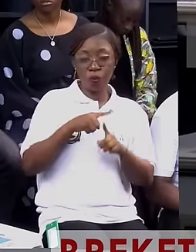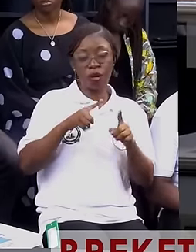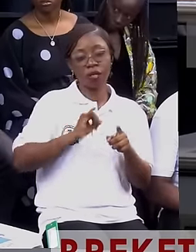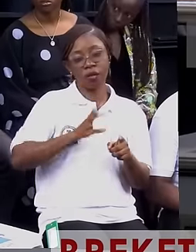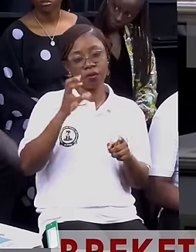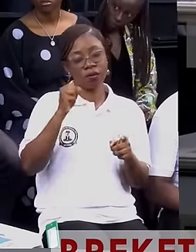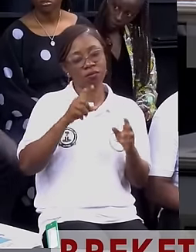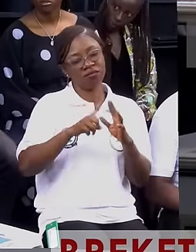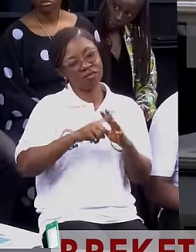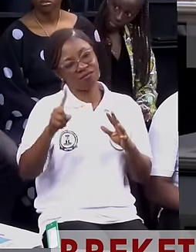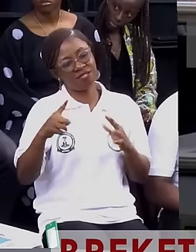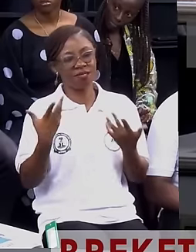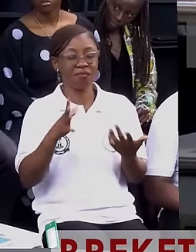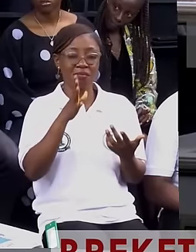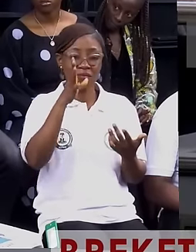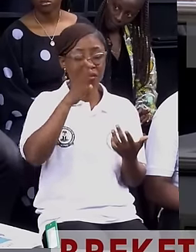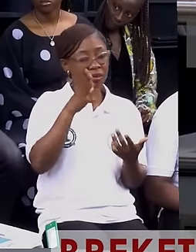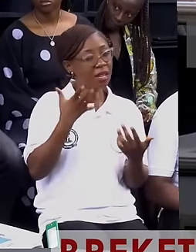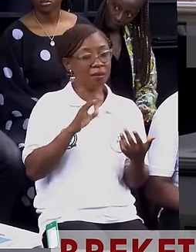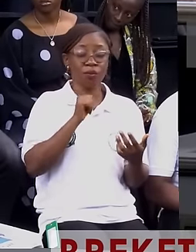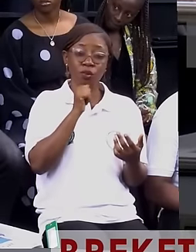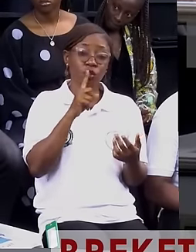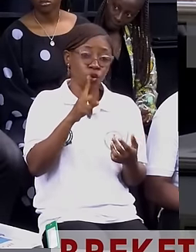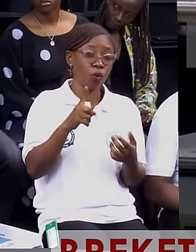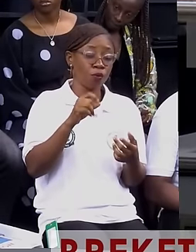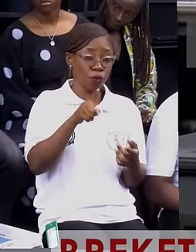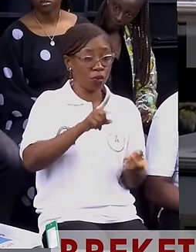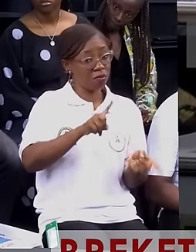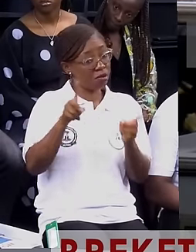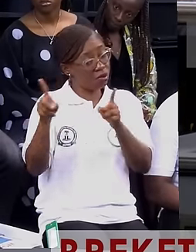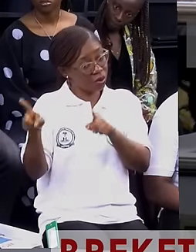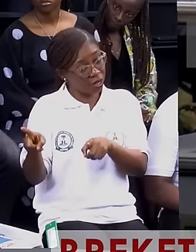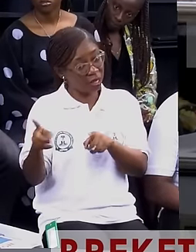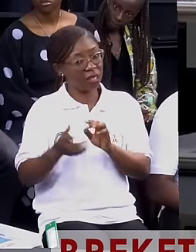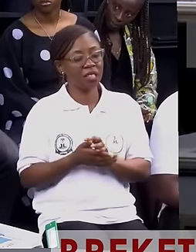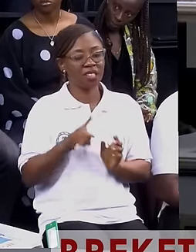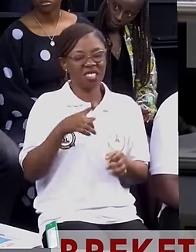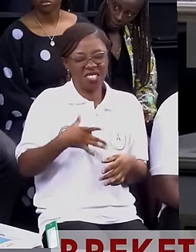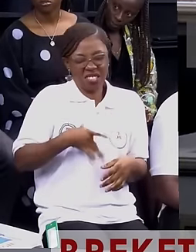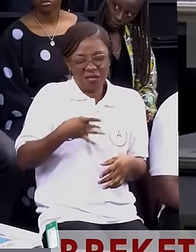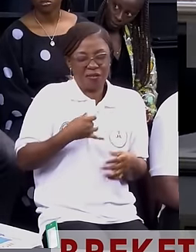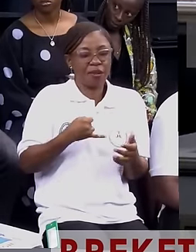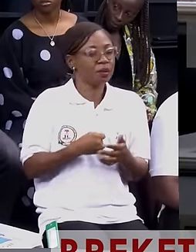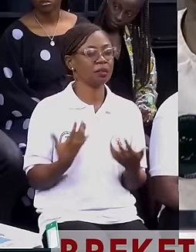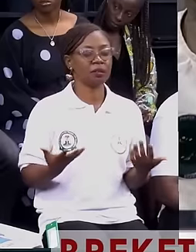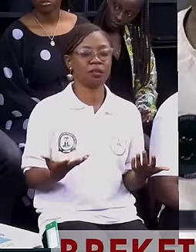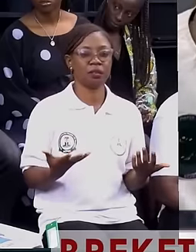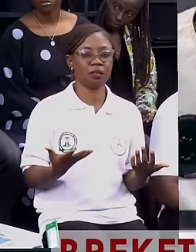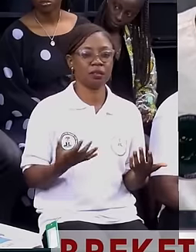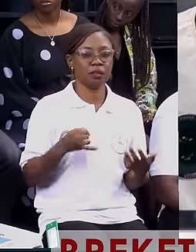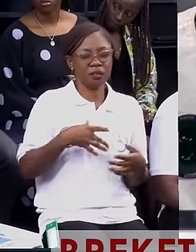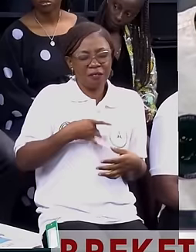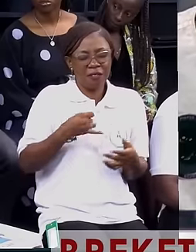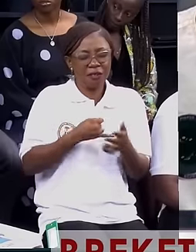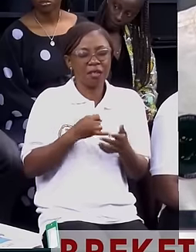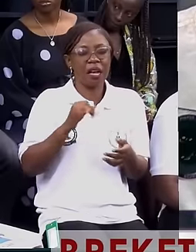leaving, my mom was like, she's not too certain about my going. That Are I you should. Serious? Yes. She felt it. She felt it. She